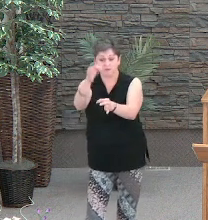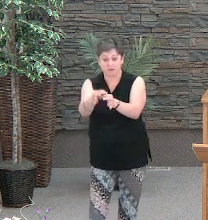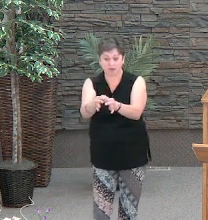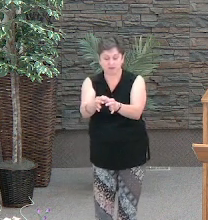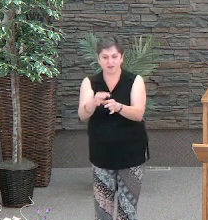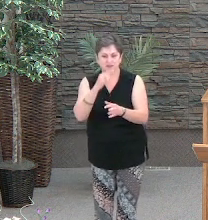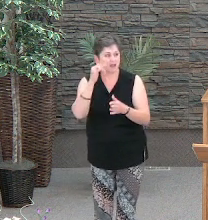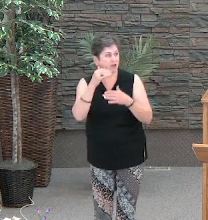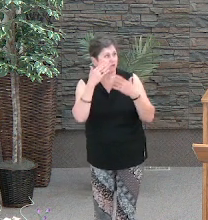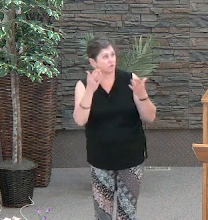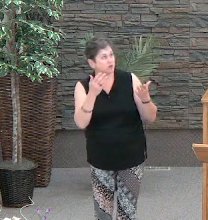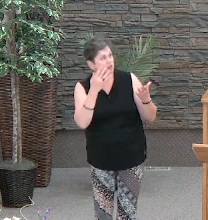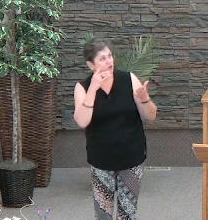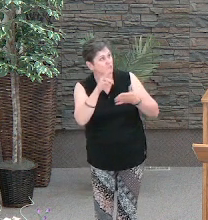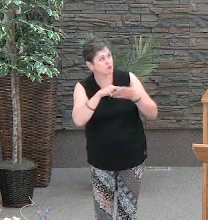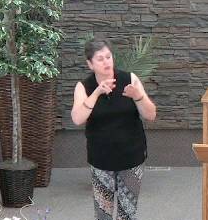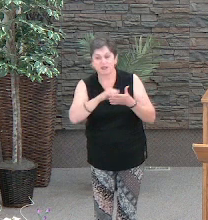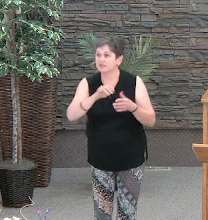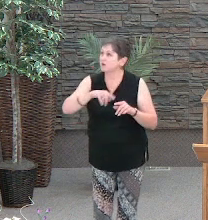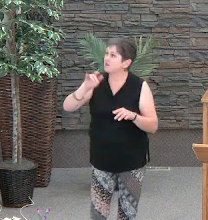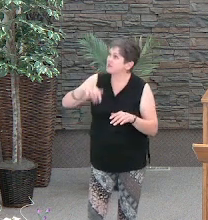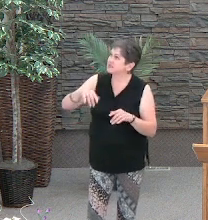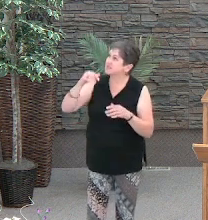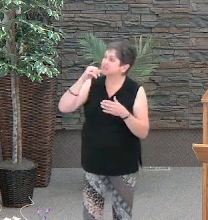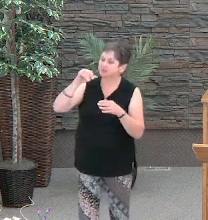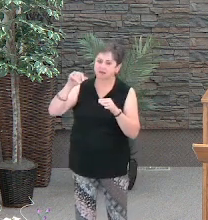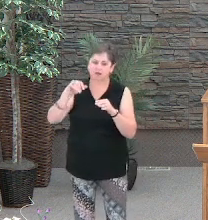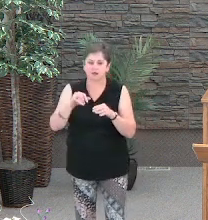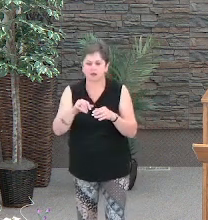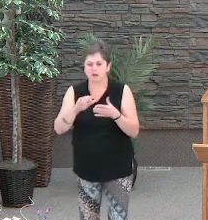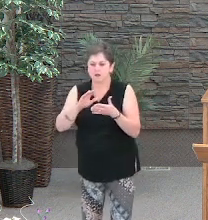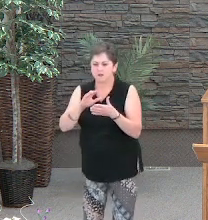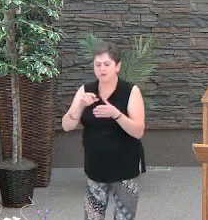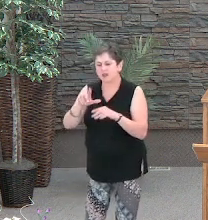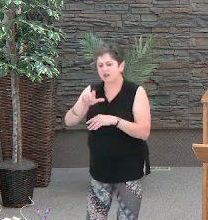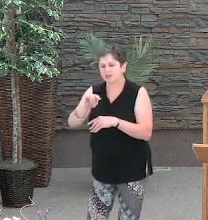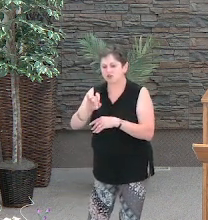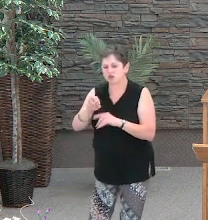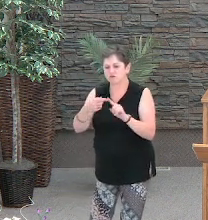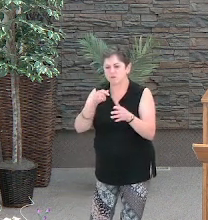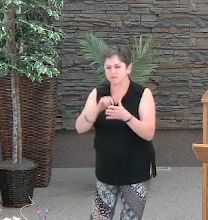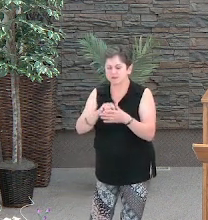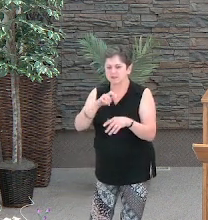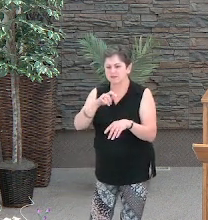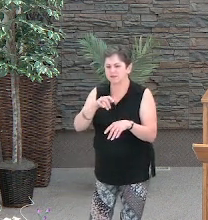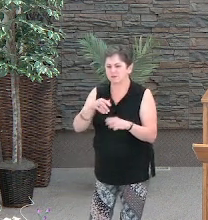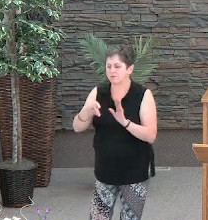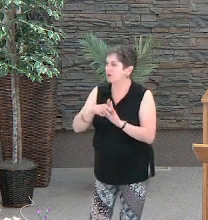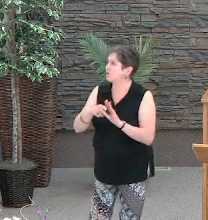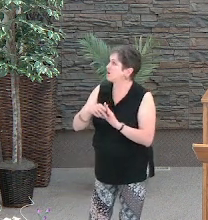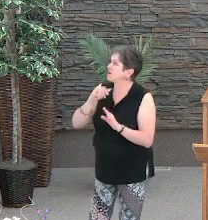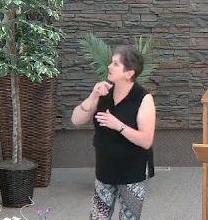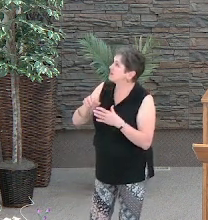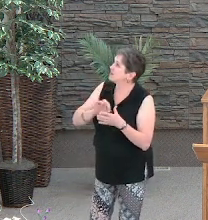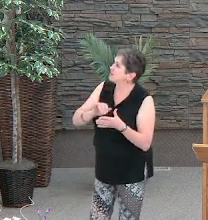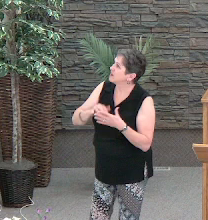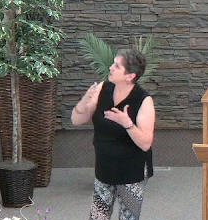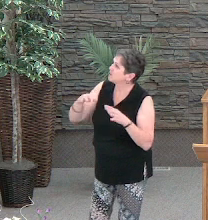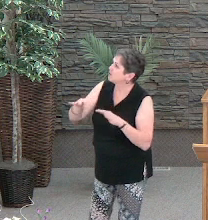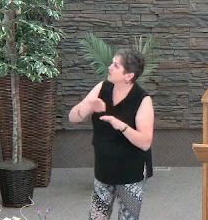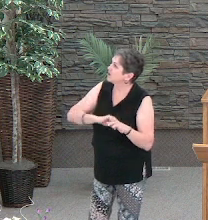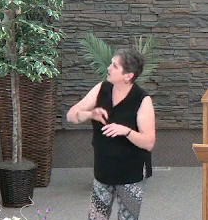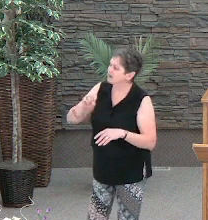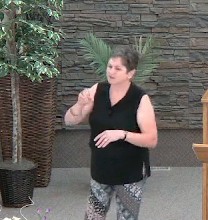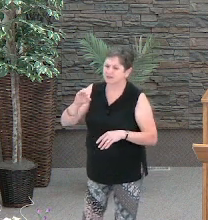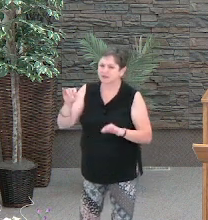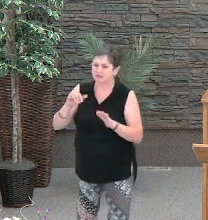that because I don't know if you know how well you can read this, but this is the ledger from this period in our church history. And I didn't tear that out. It was already, I think